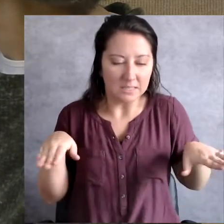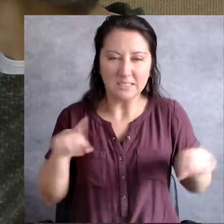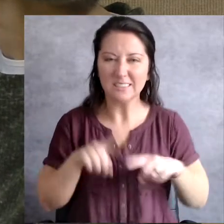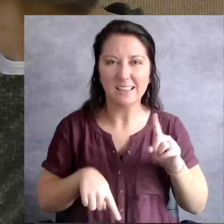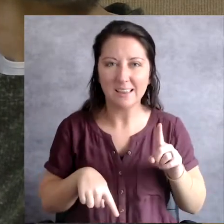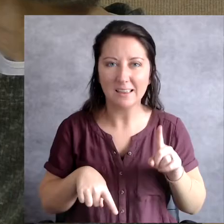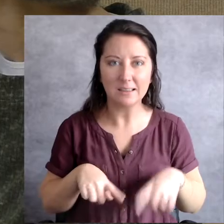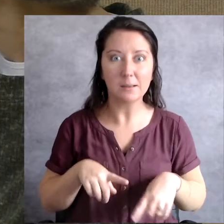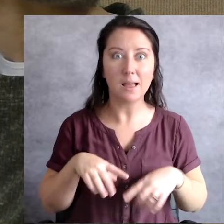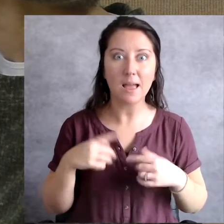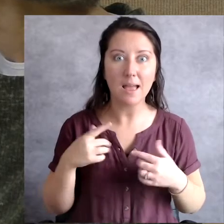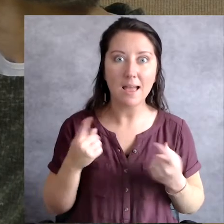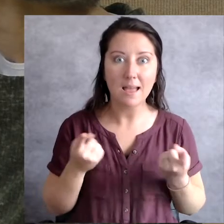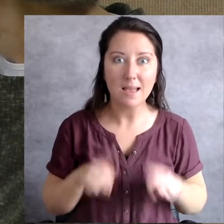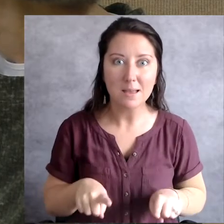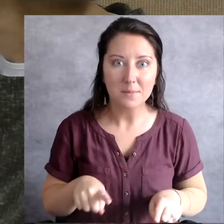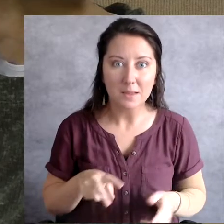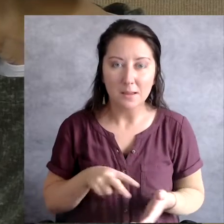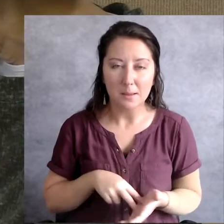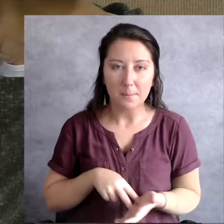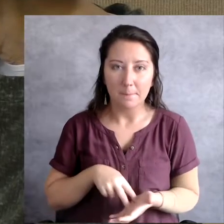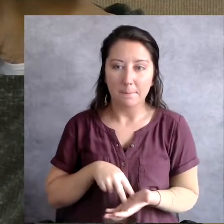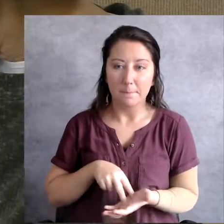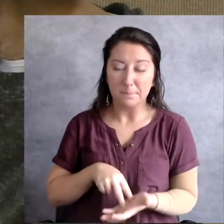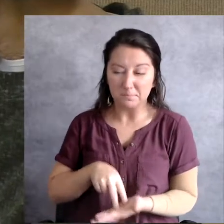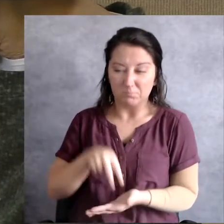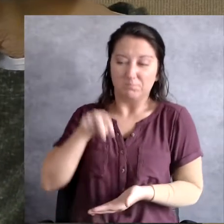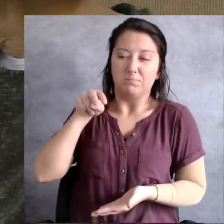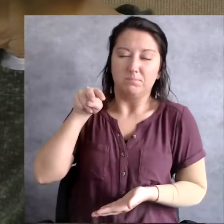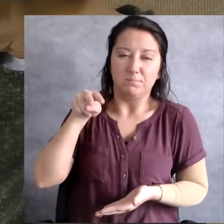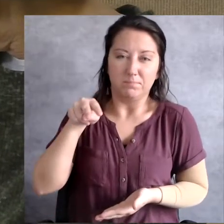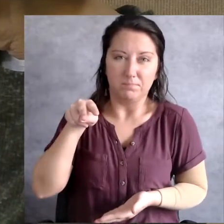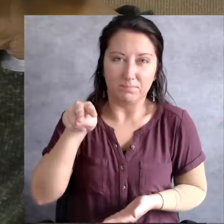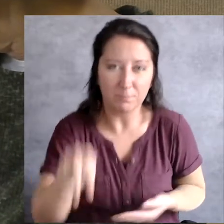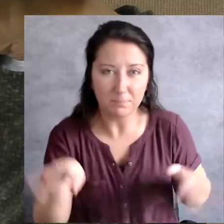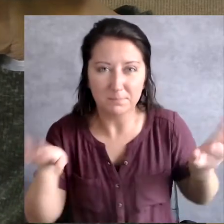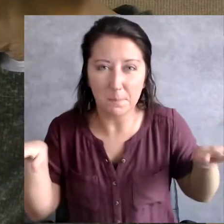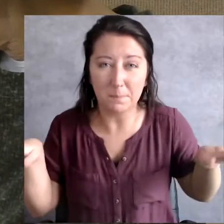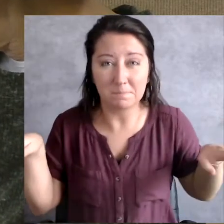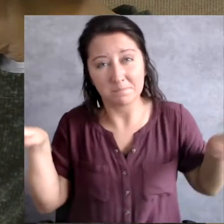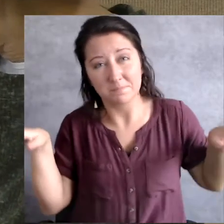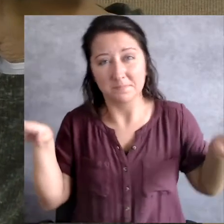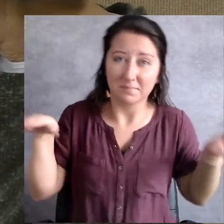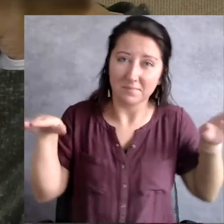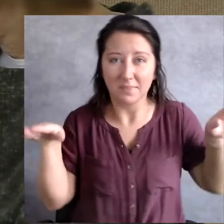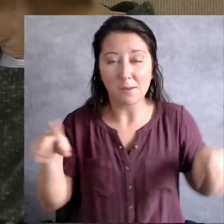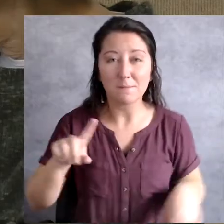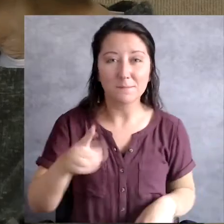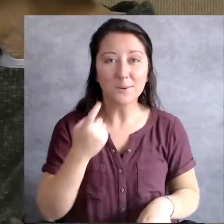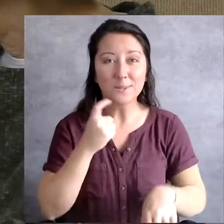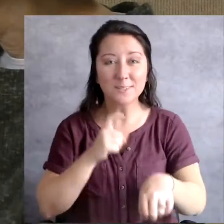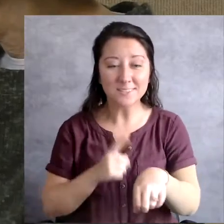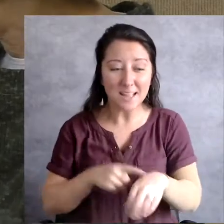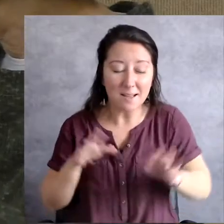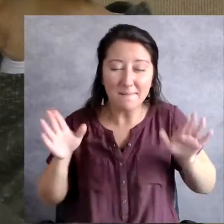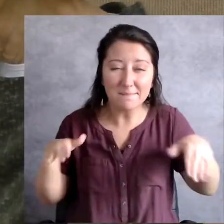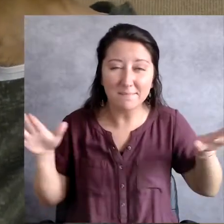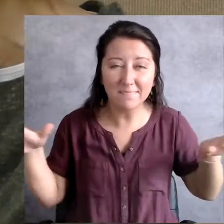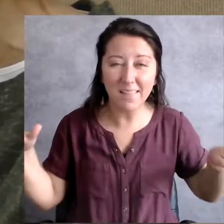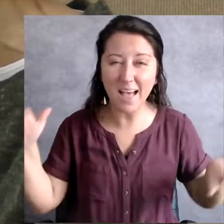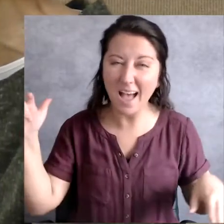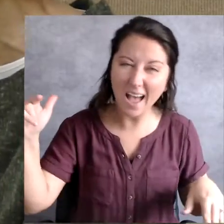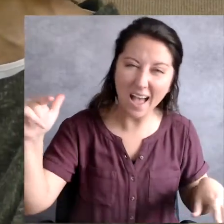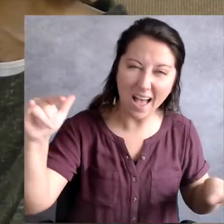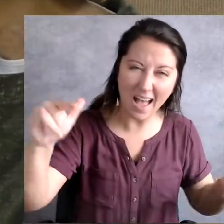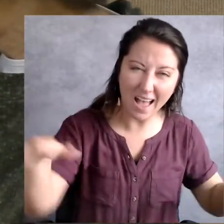he jumps off the nest and flops more. He's flying for the very first time.